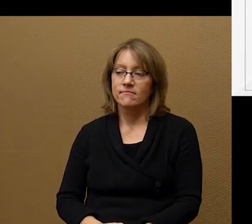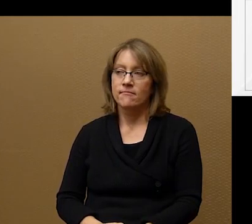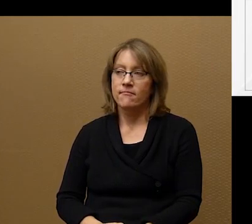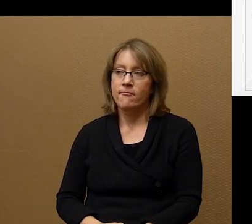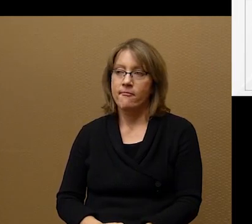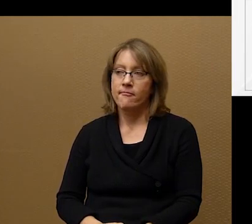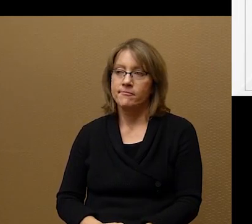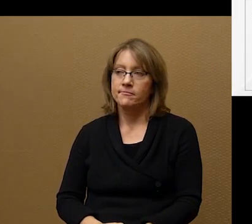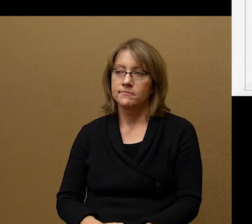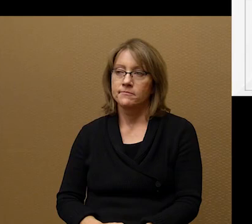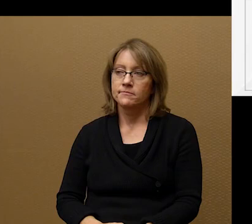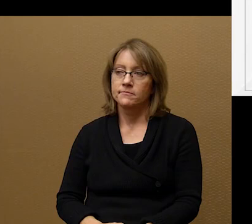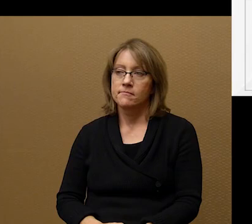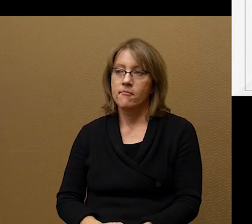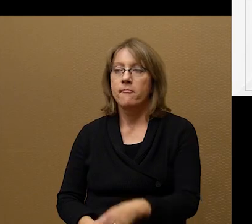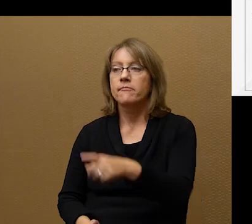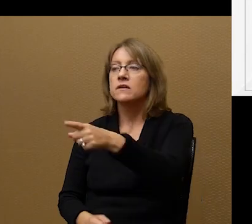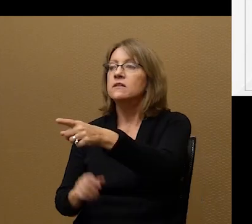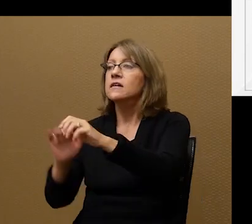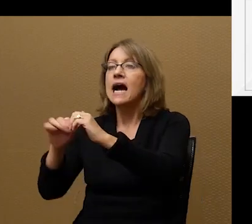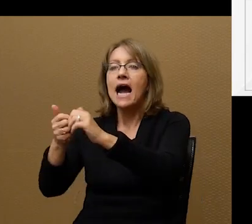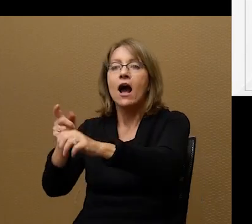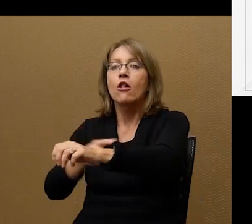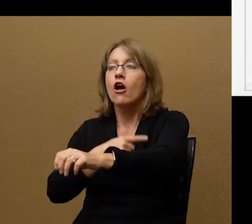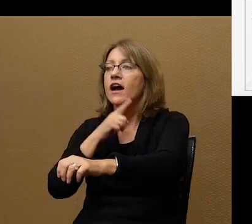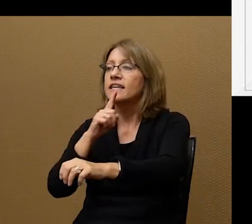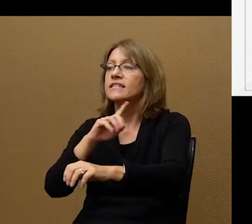How long is the all-inclusive trip?